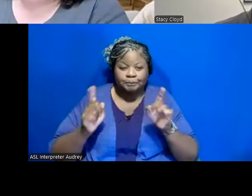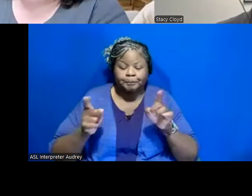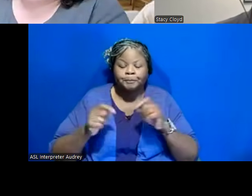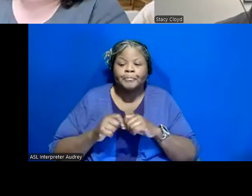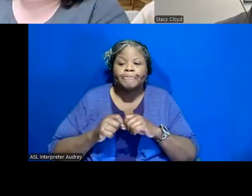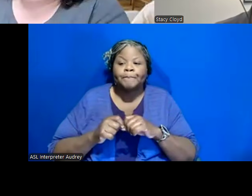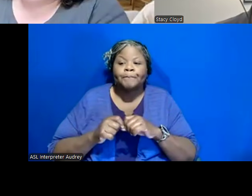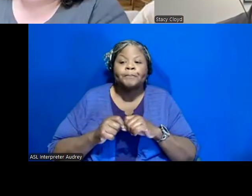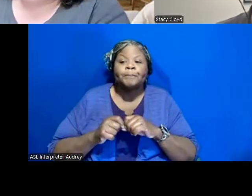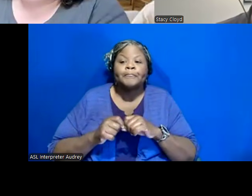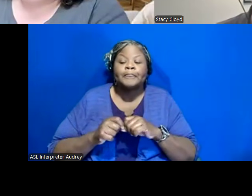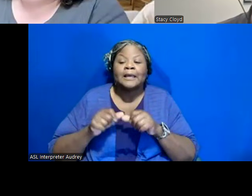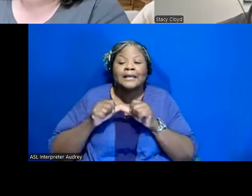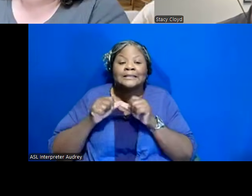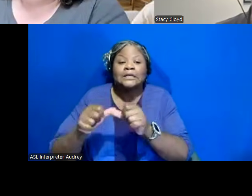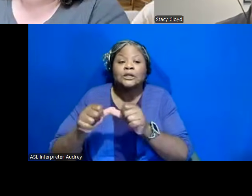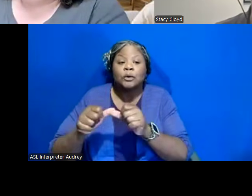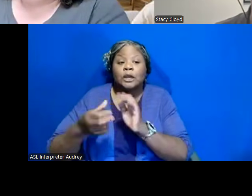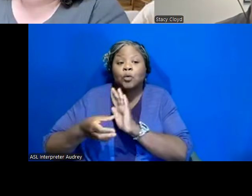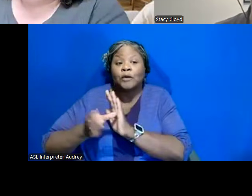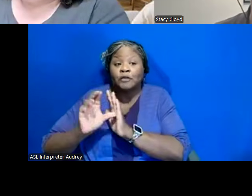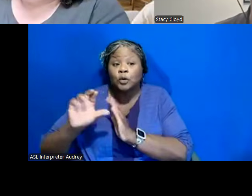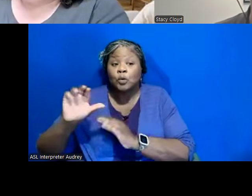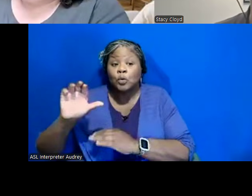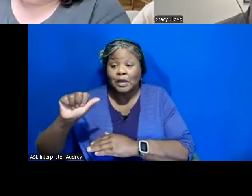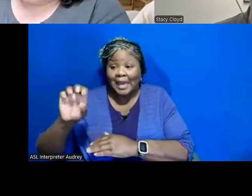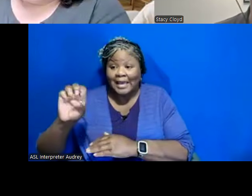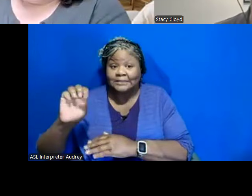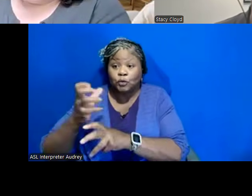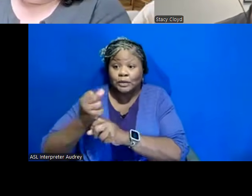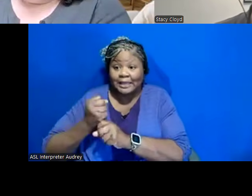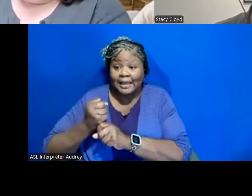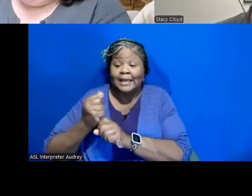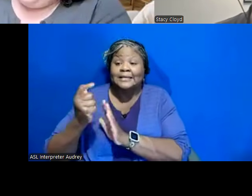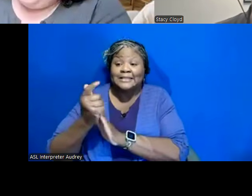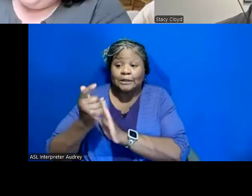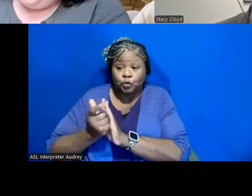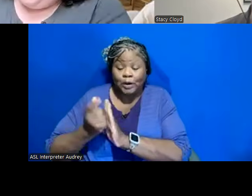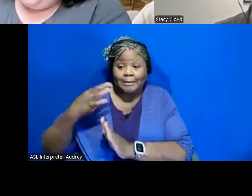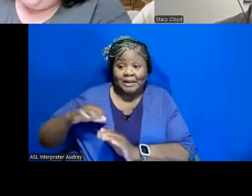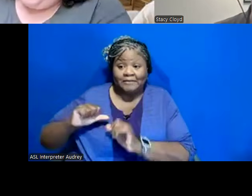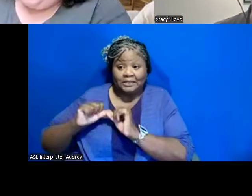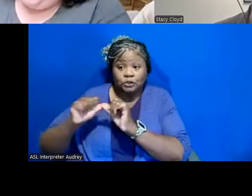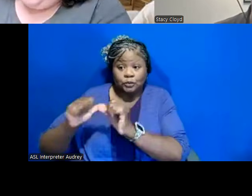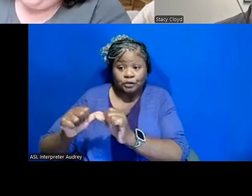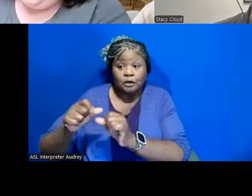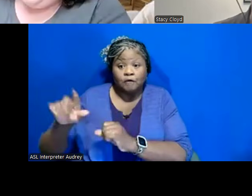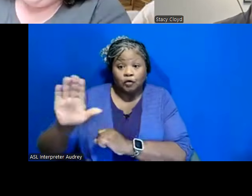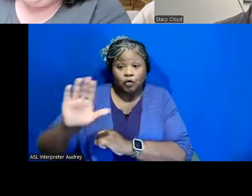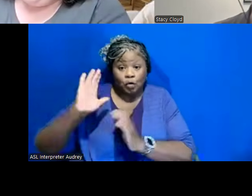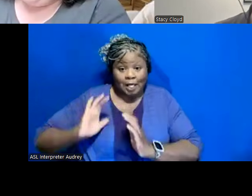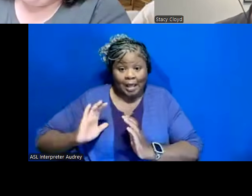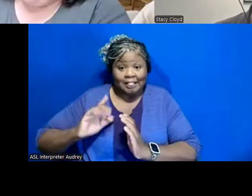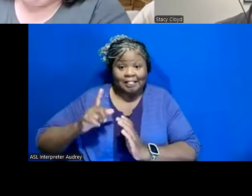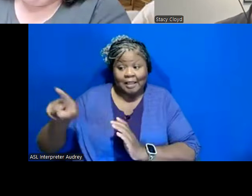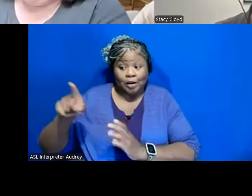in continuing disability review cases, if you're able to obtain statutory benefit continuation for your client so they're getting